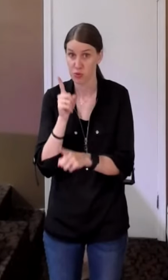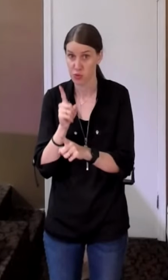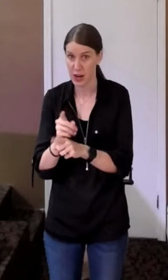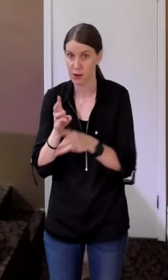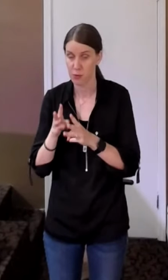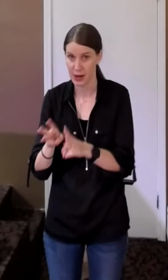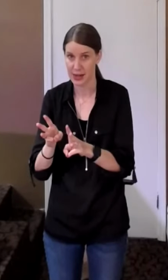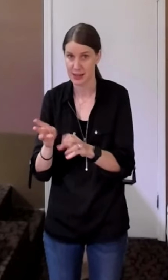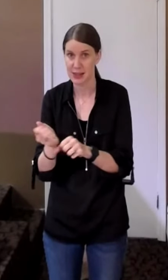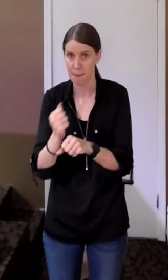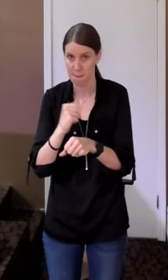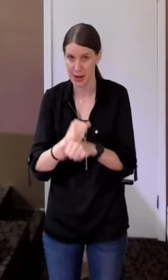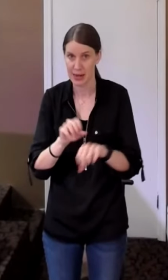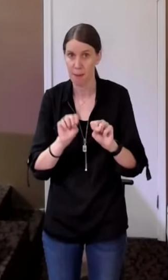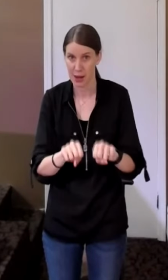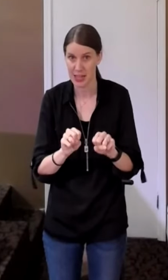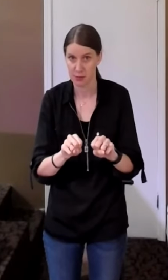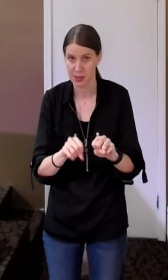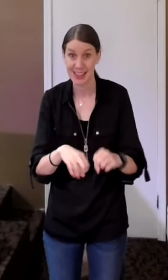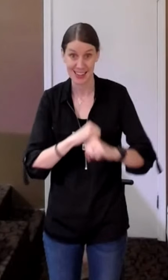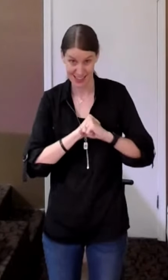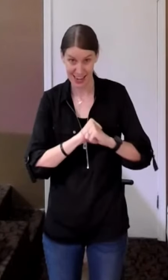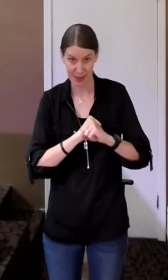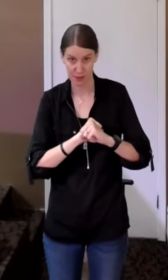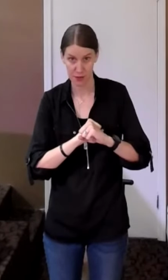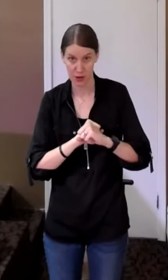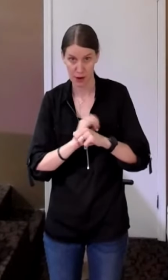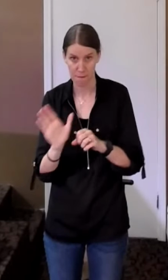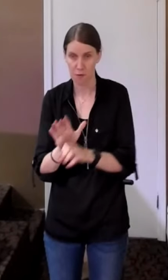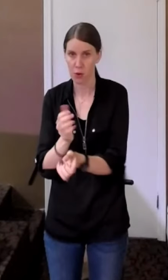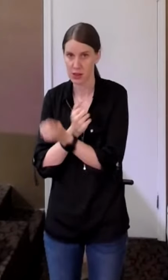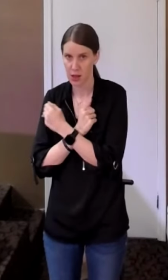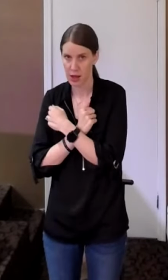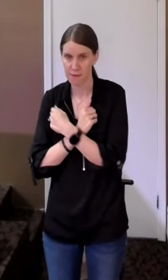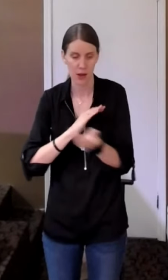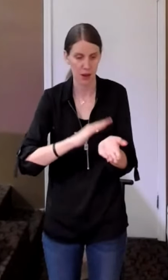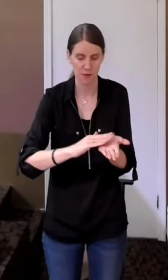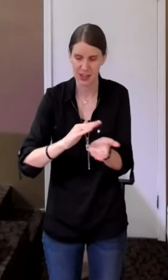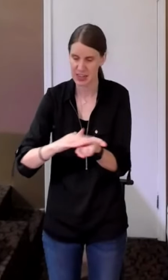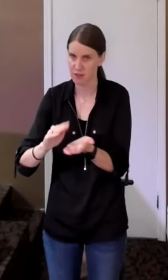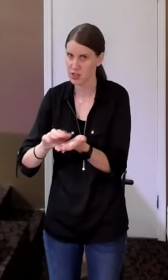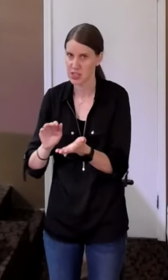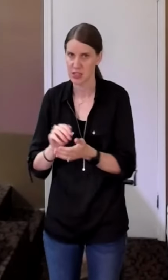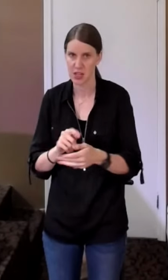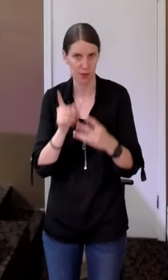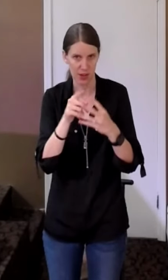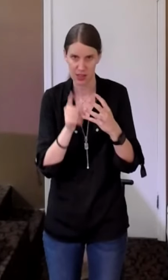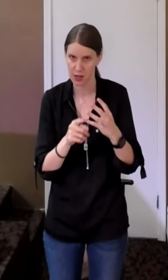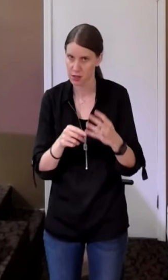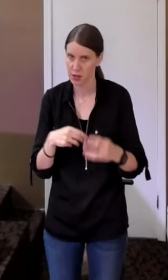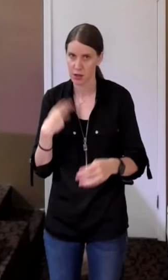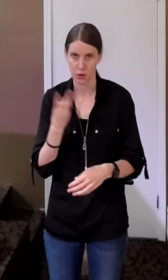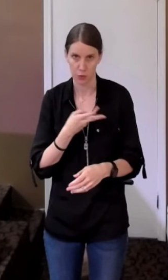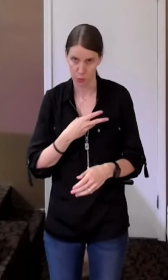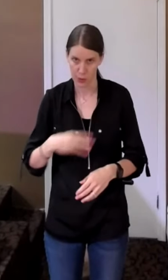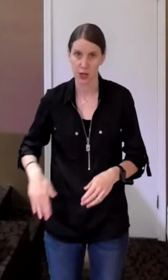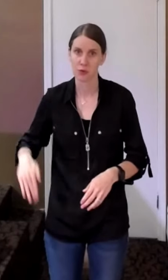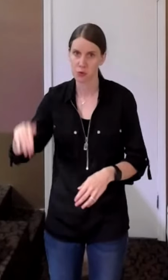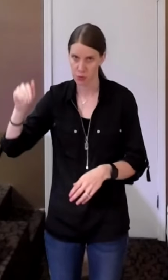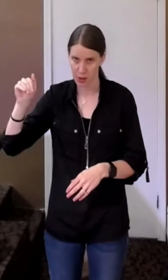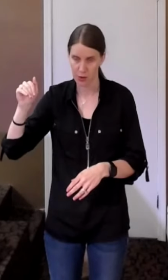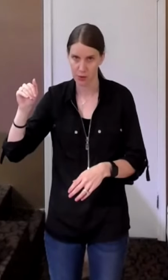to make it possible, to be safe enough, to be loving enough, to be forgiving enough, to all of those things that we can all grow